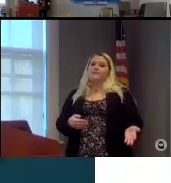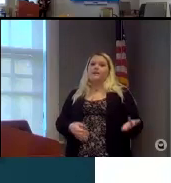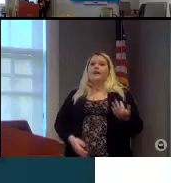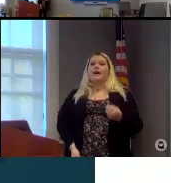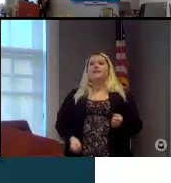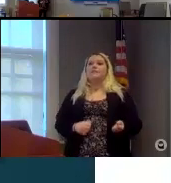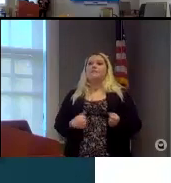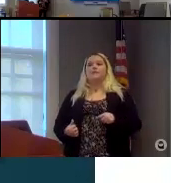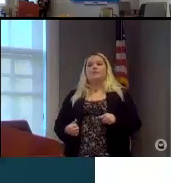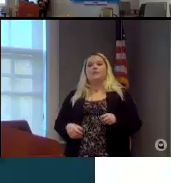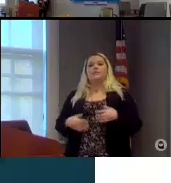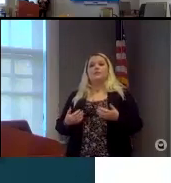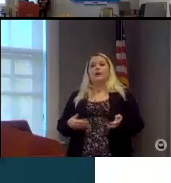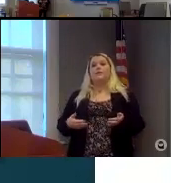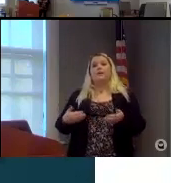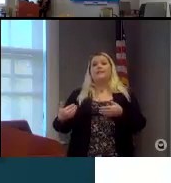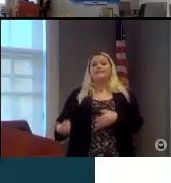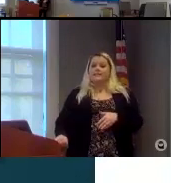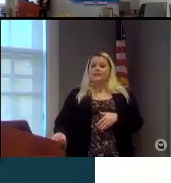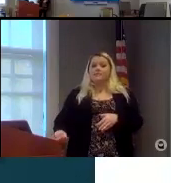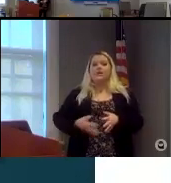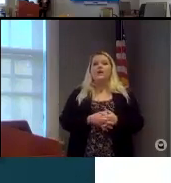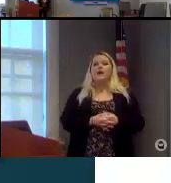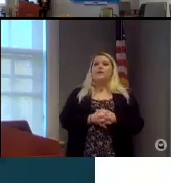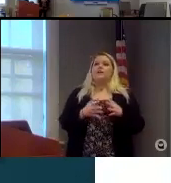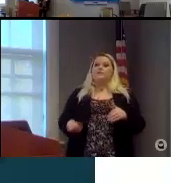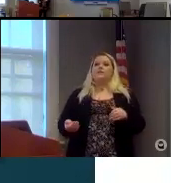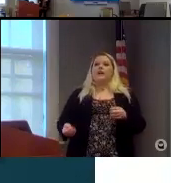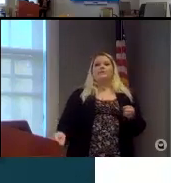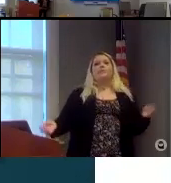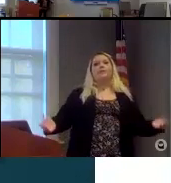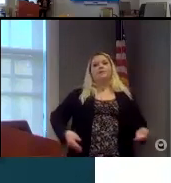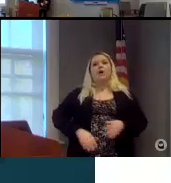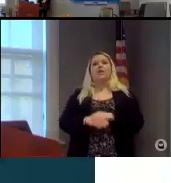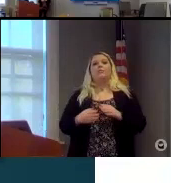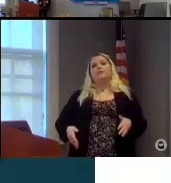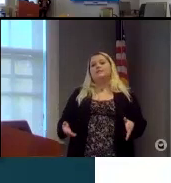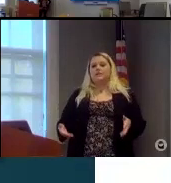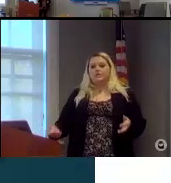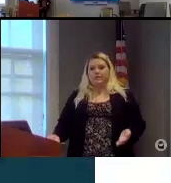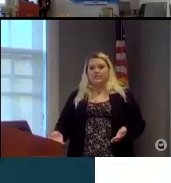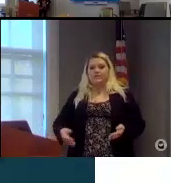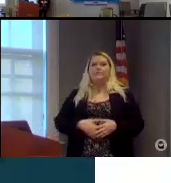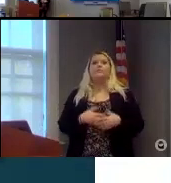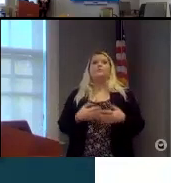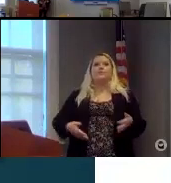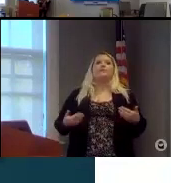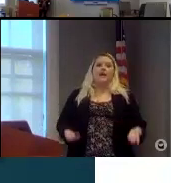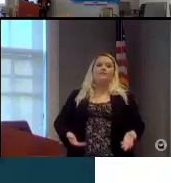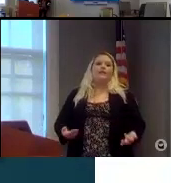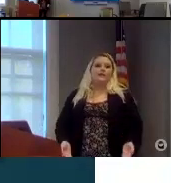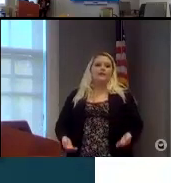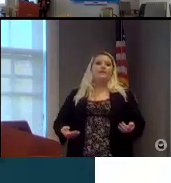coordinates that were given to me, I had to convert them into the correct coordinate system. And then I also had to put them all in one single sheet to be able